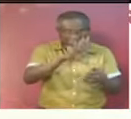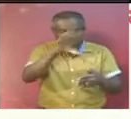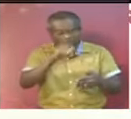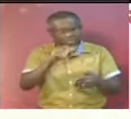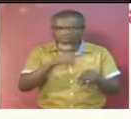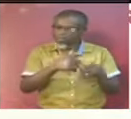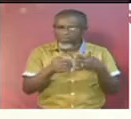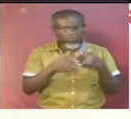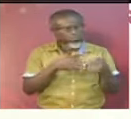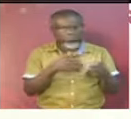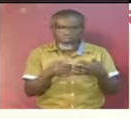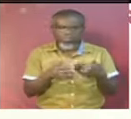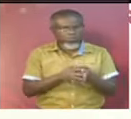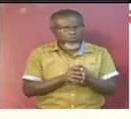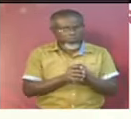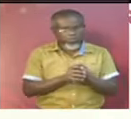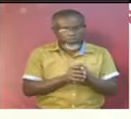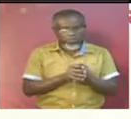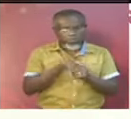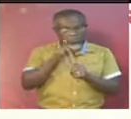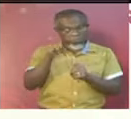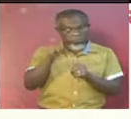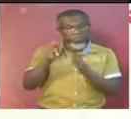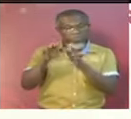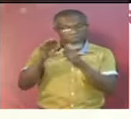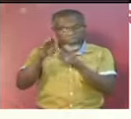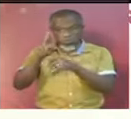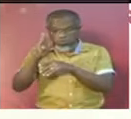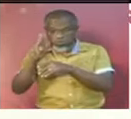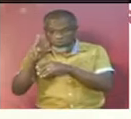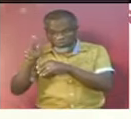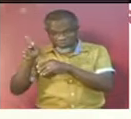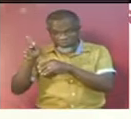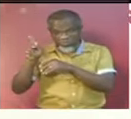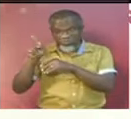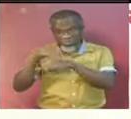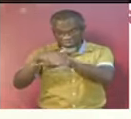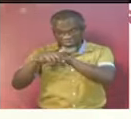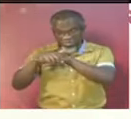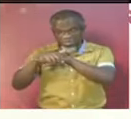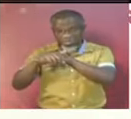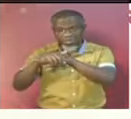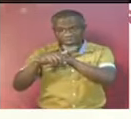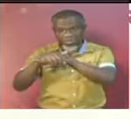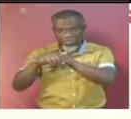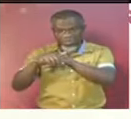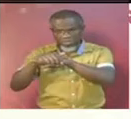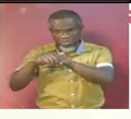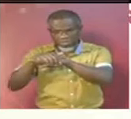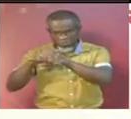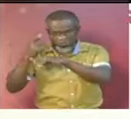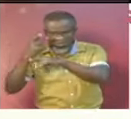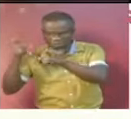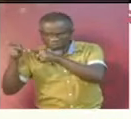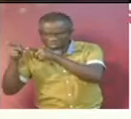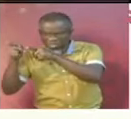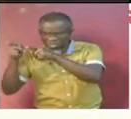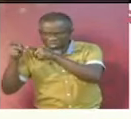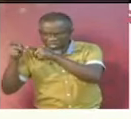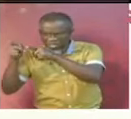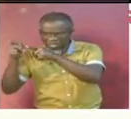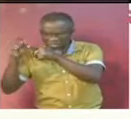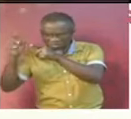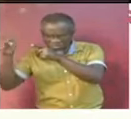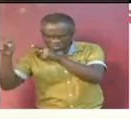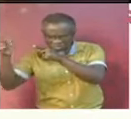via Public Health England, we're looking at that comparison, trying to map it to our population, to our situation,